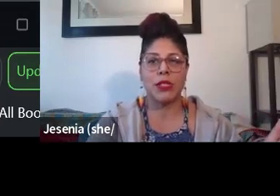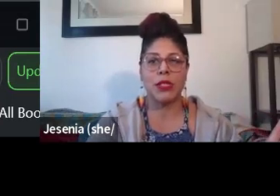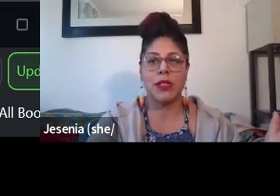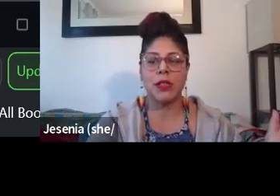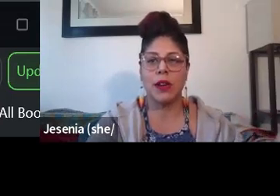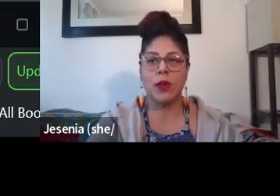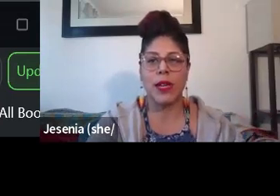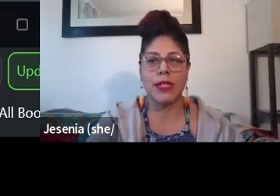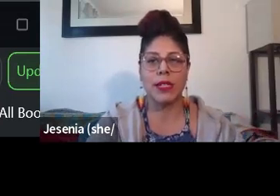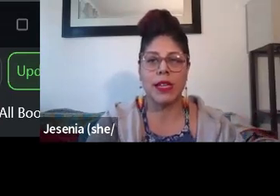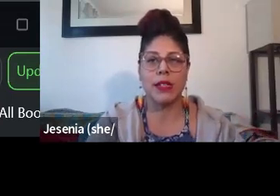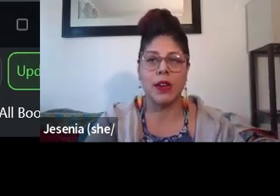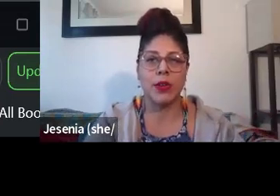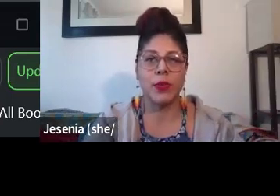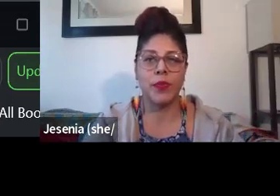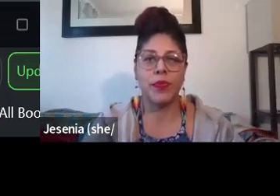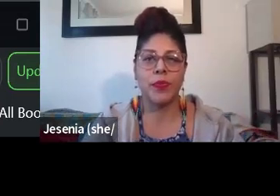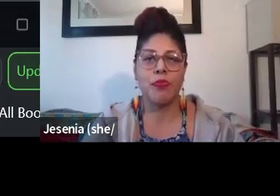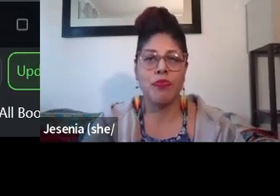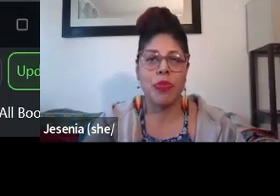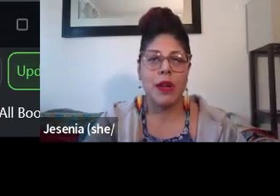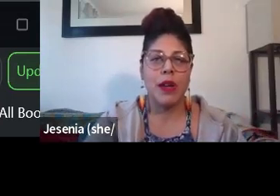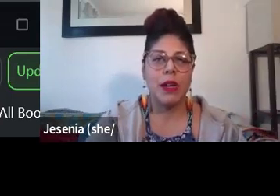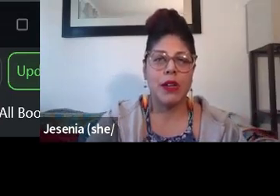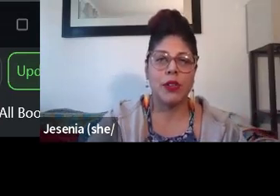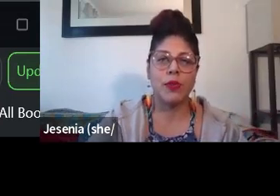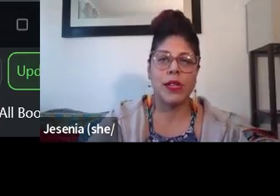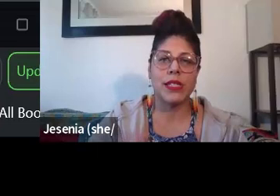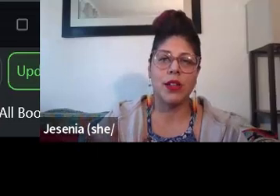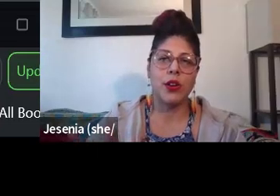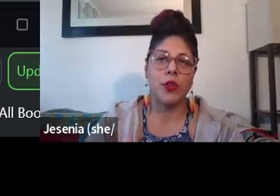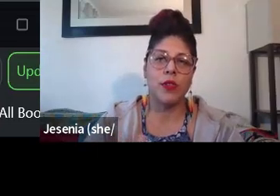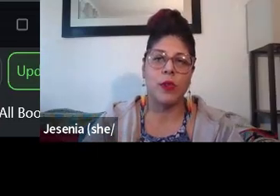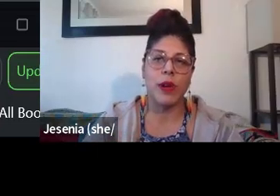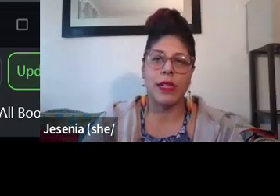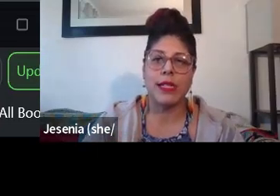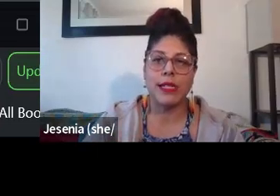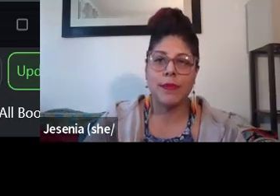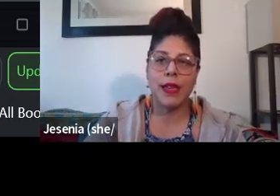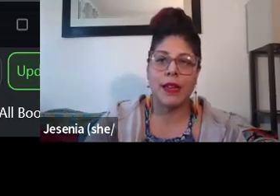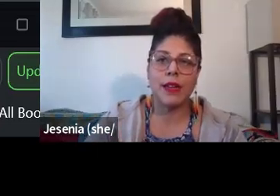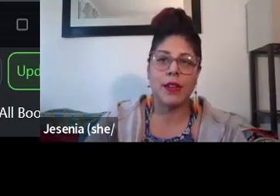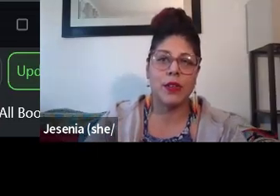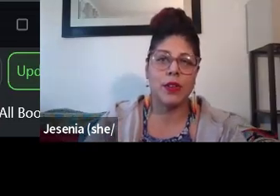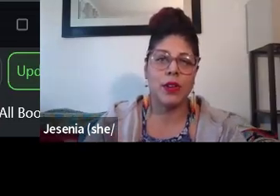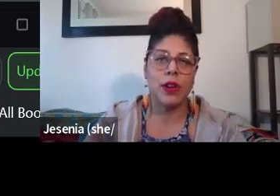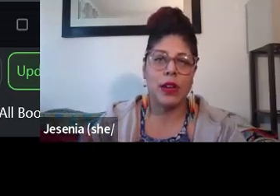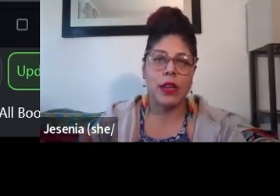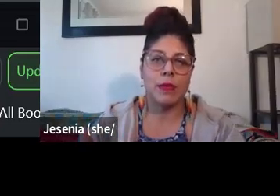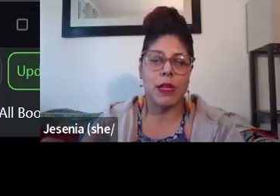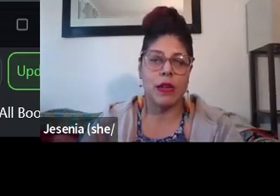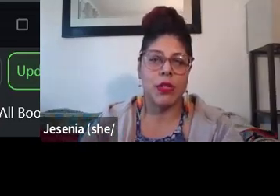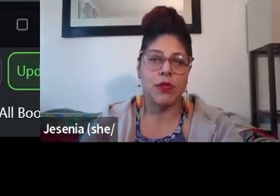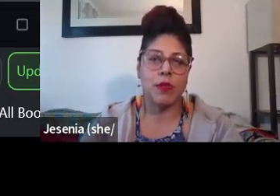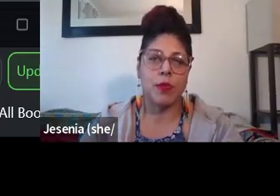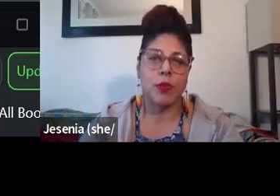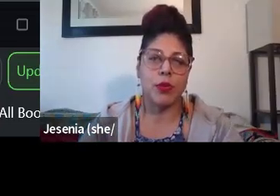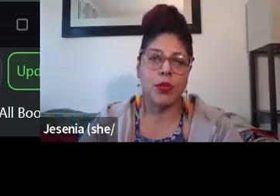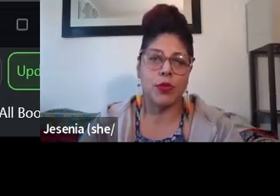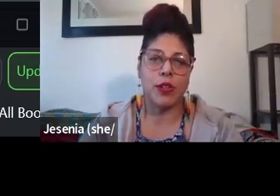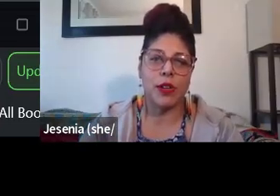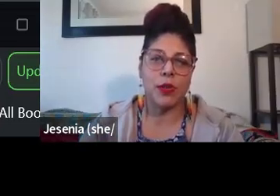My last piece I'll say here to close out is that I am interested in shaking it up. I